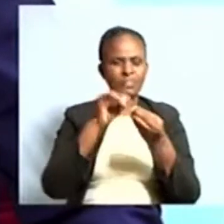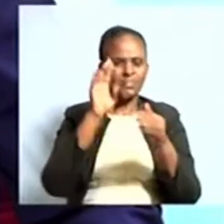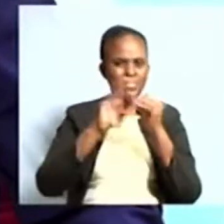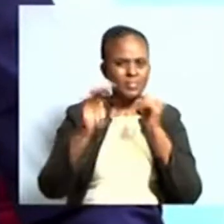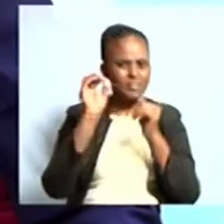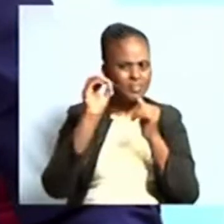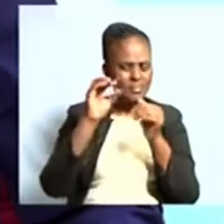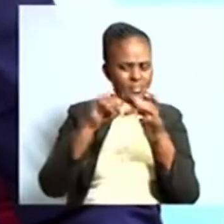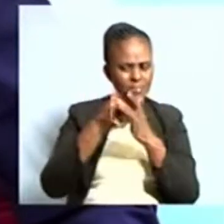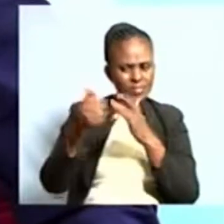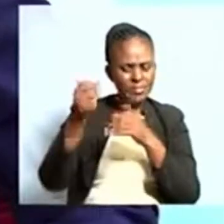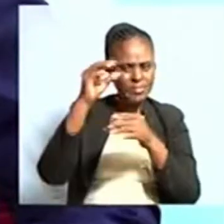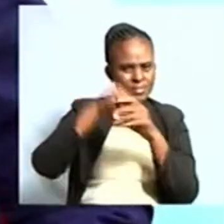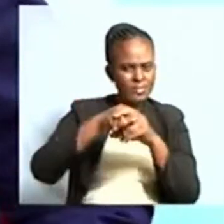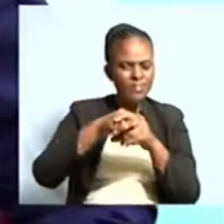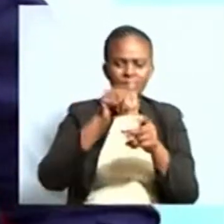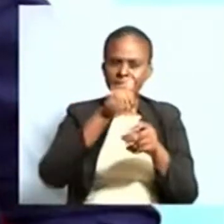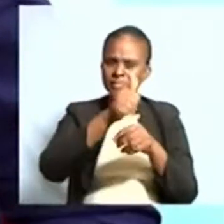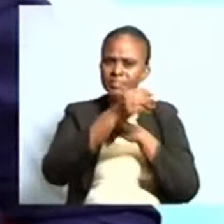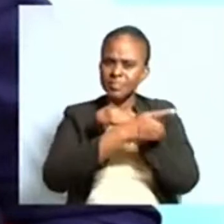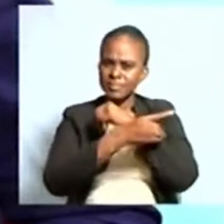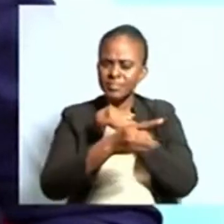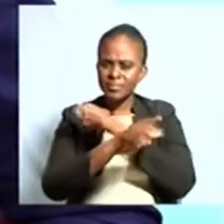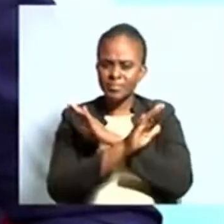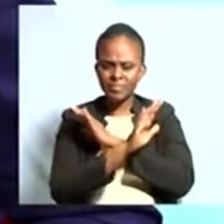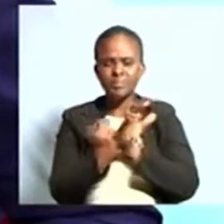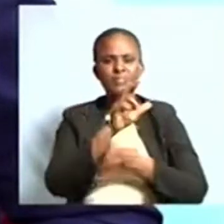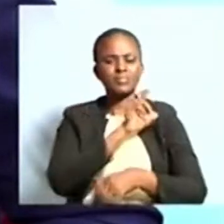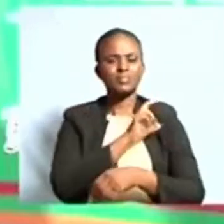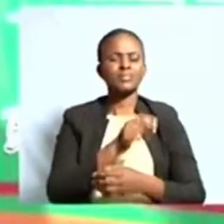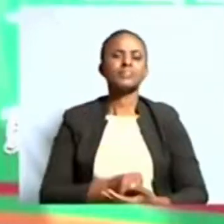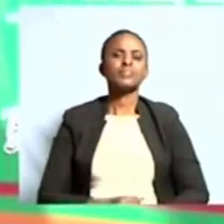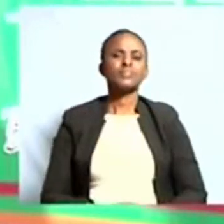product? So how do you come in as a unit of the Zambia Police? Okay.